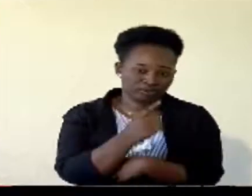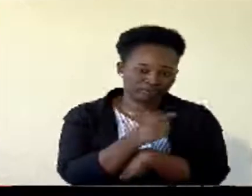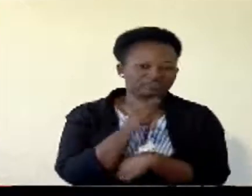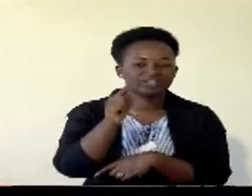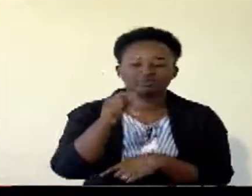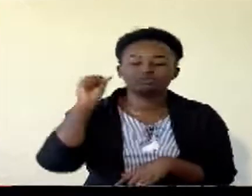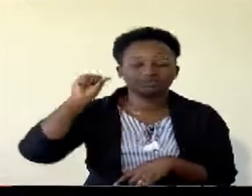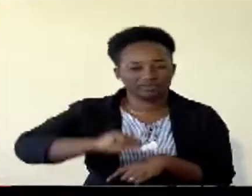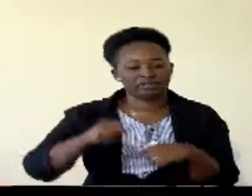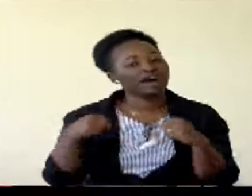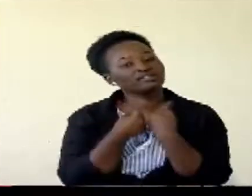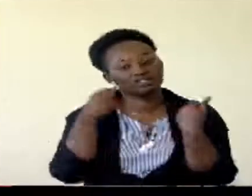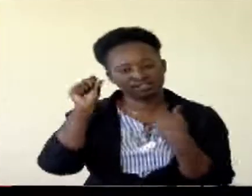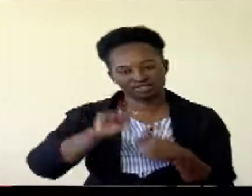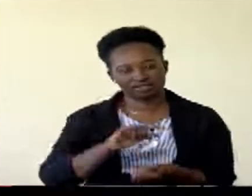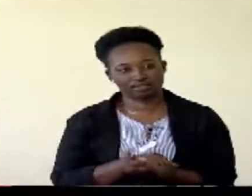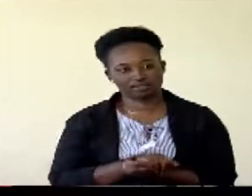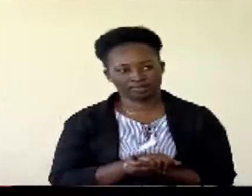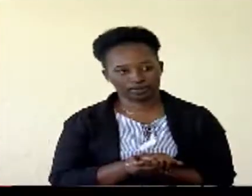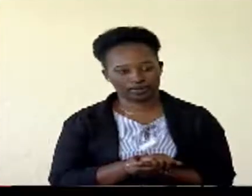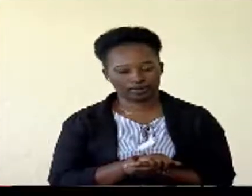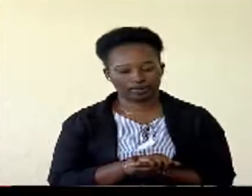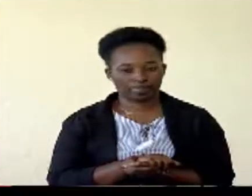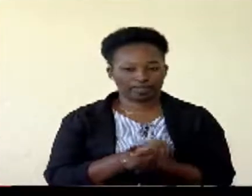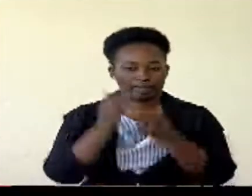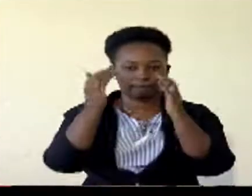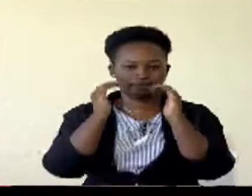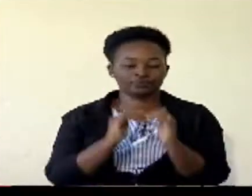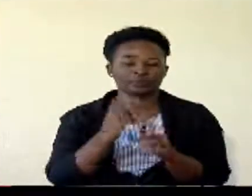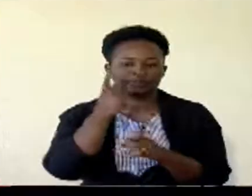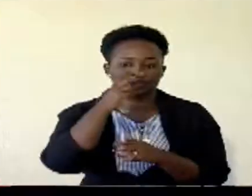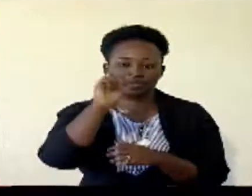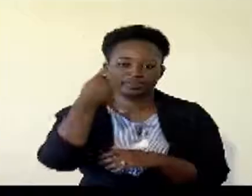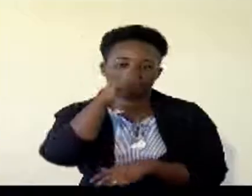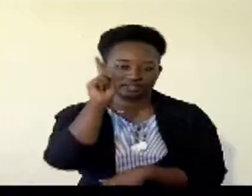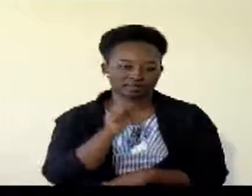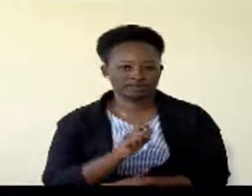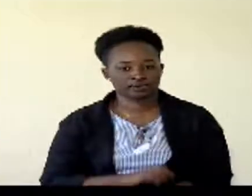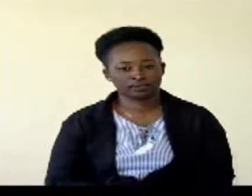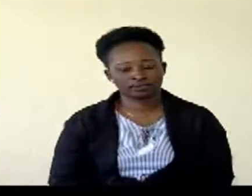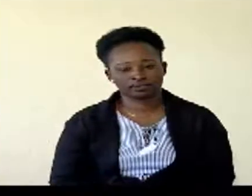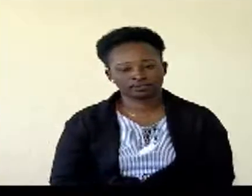bad. Right. Let's go to another question,